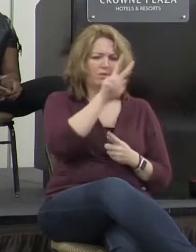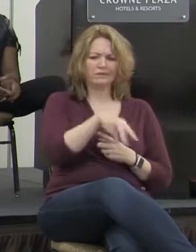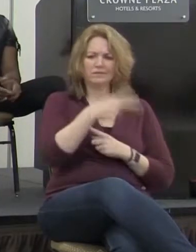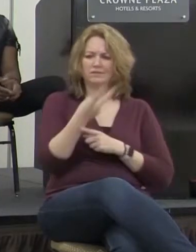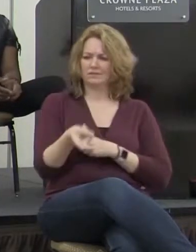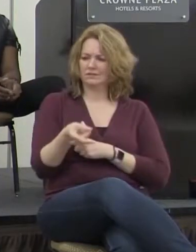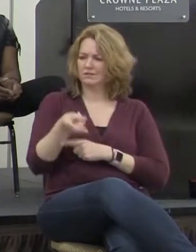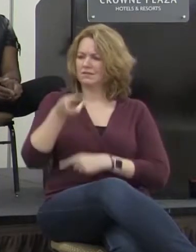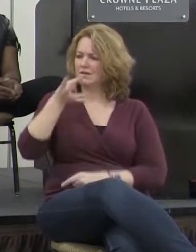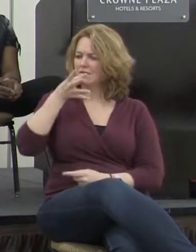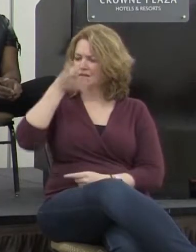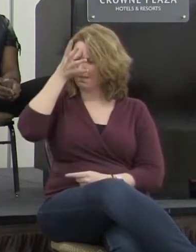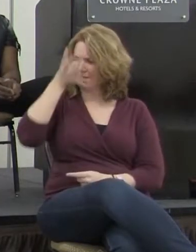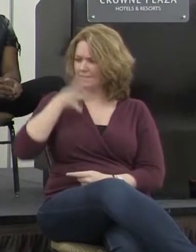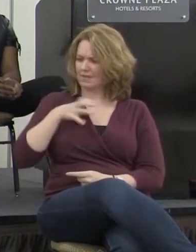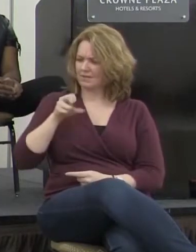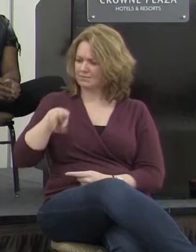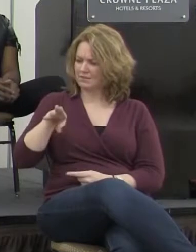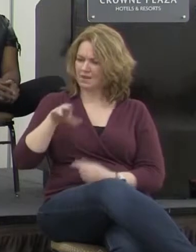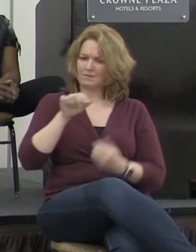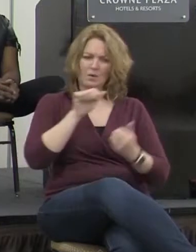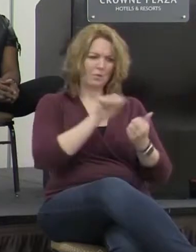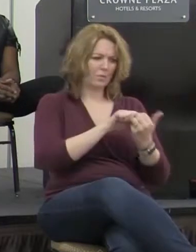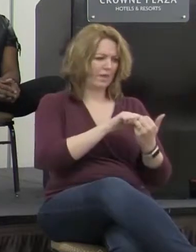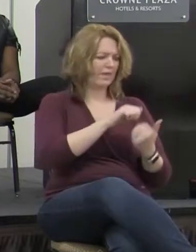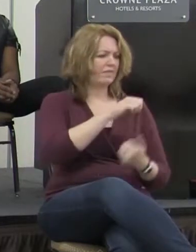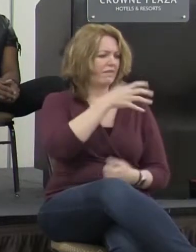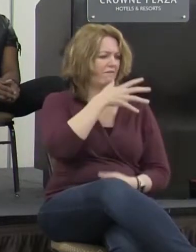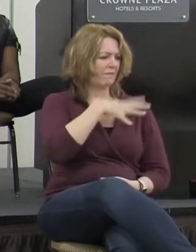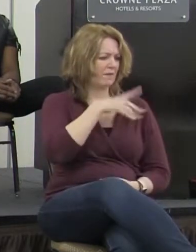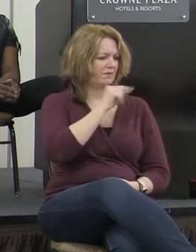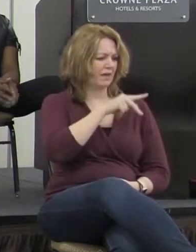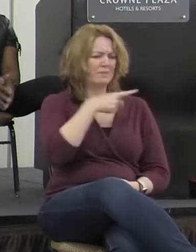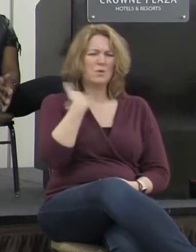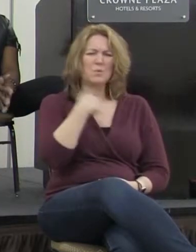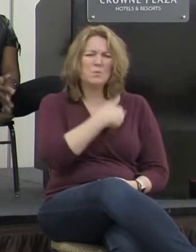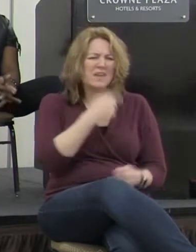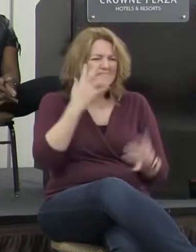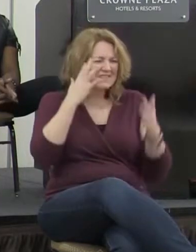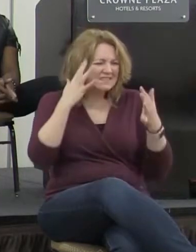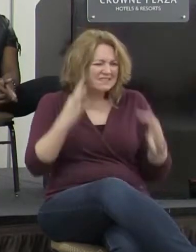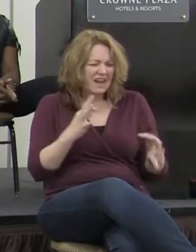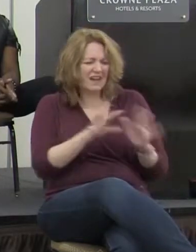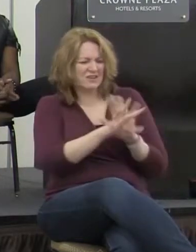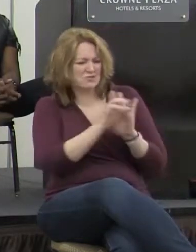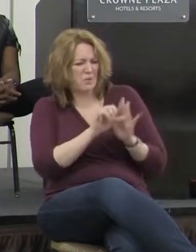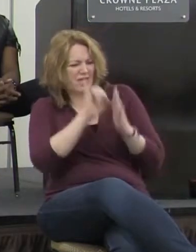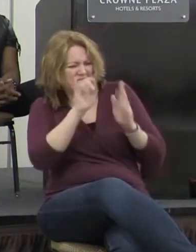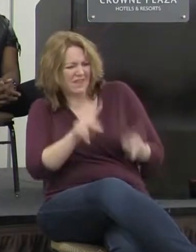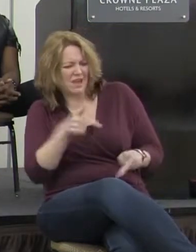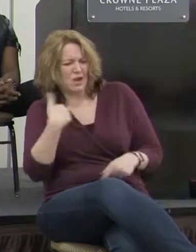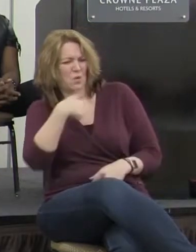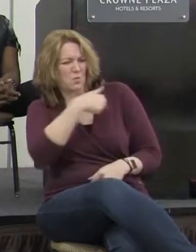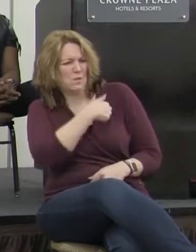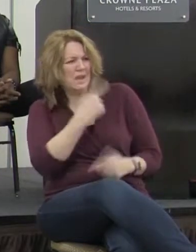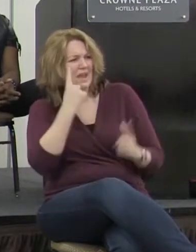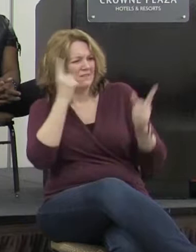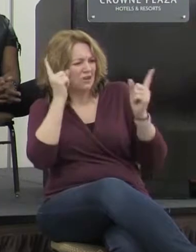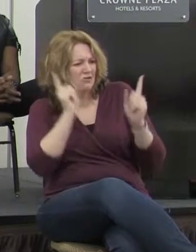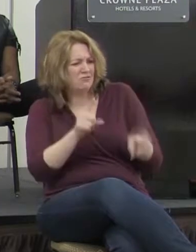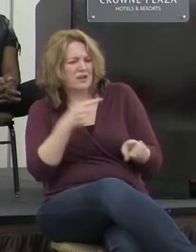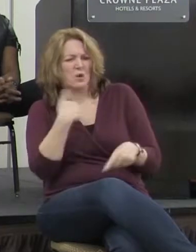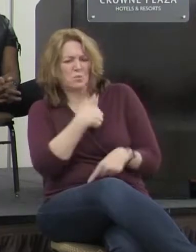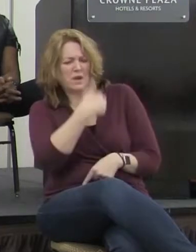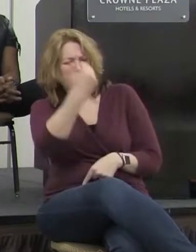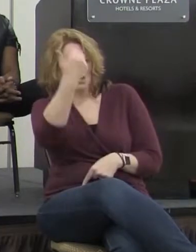is with a female top. That is a place that we have chosen to be. That is with our consent. That is with our knowledge of